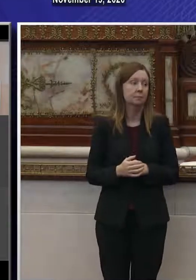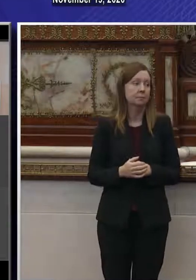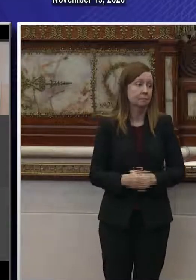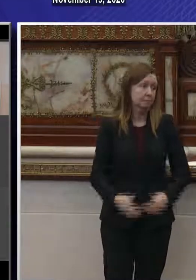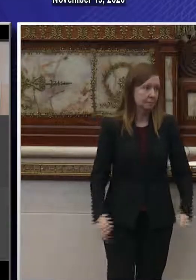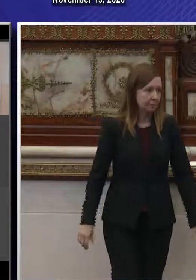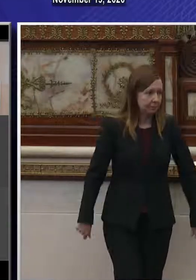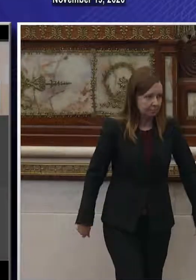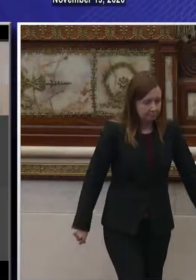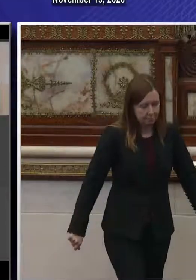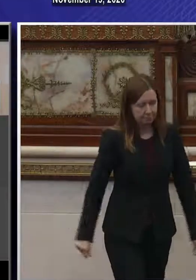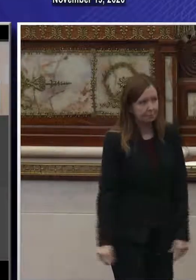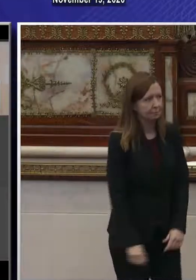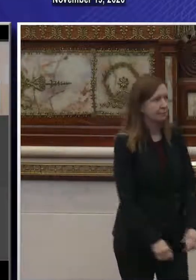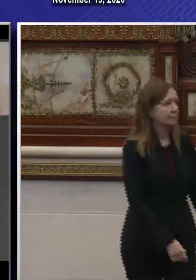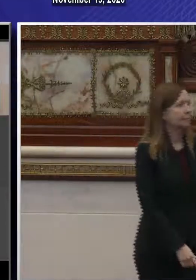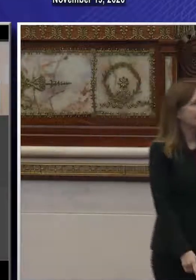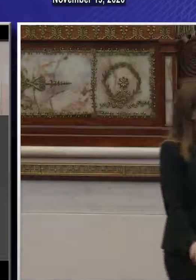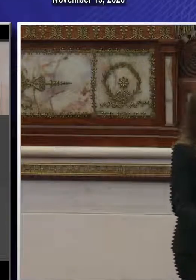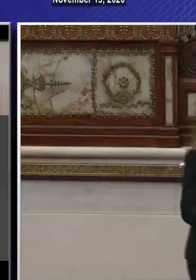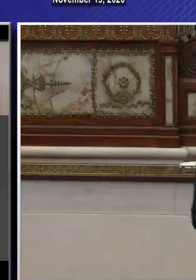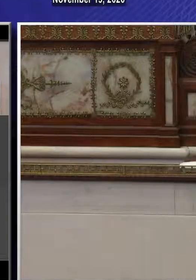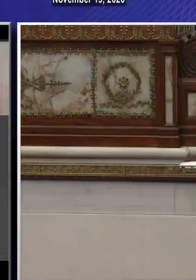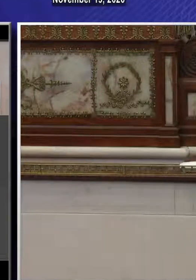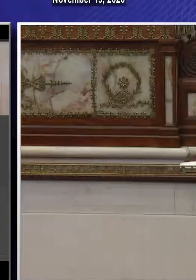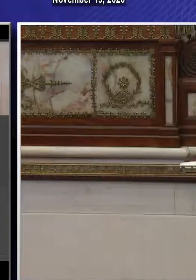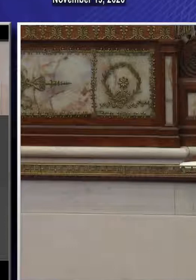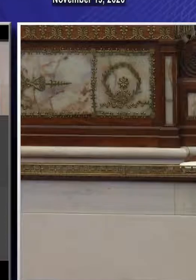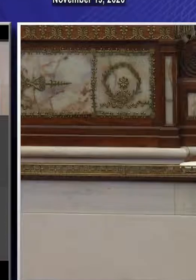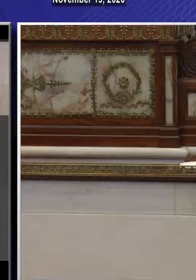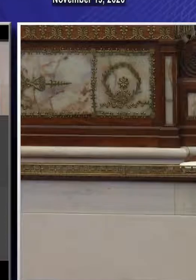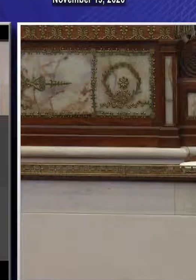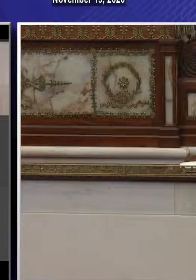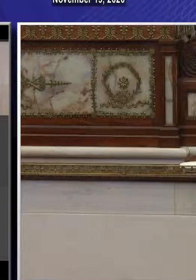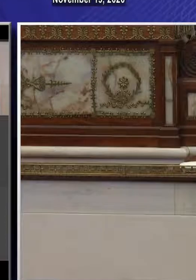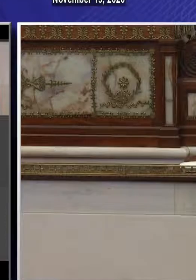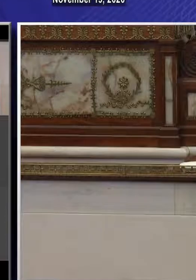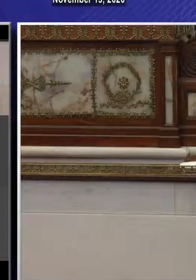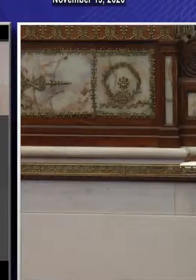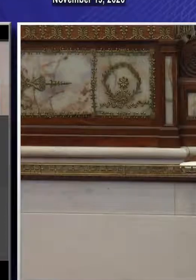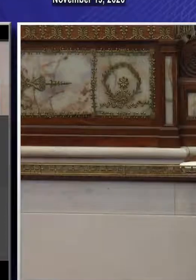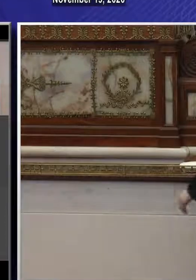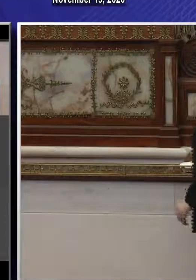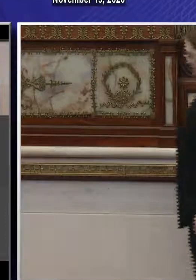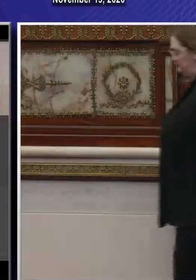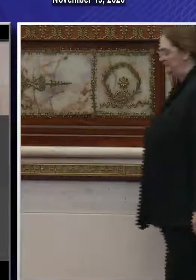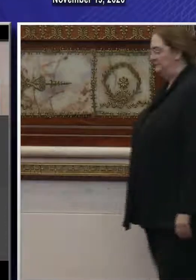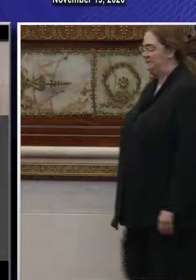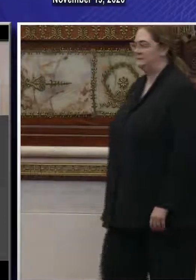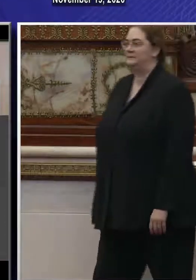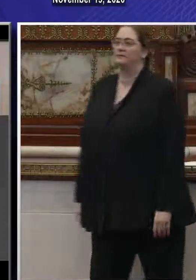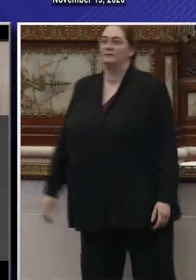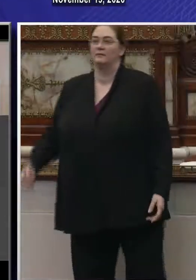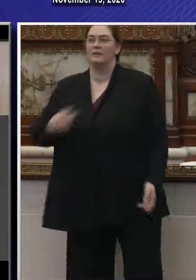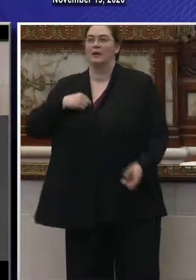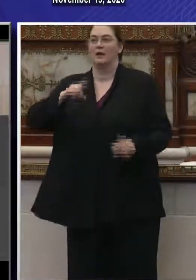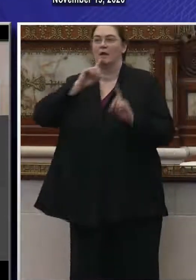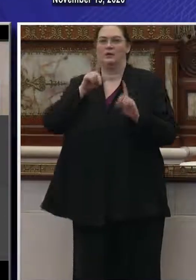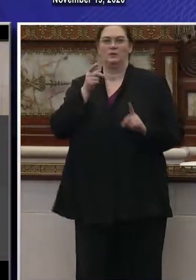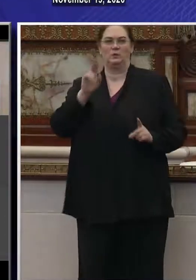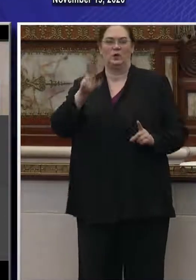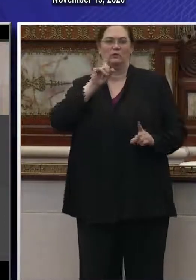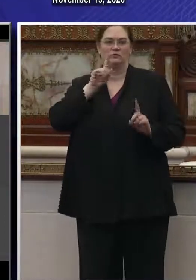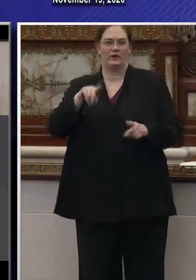I'll respond quickly. 100% in agreement. This needs to be a citizen-driven effort that